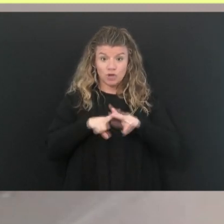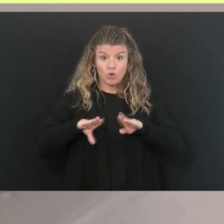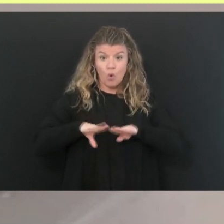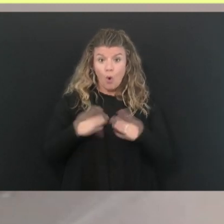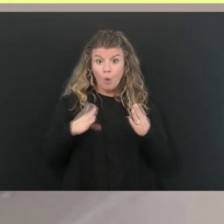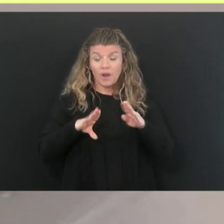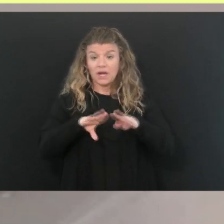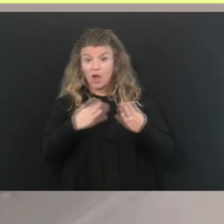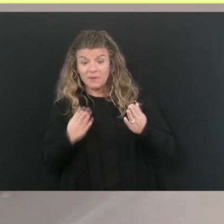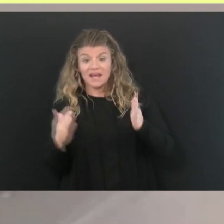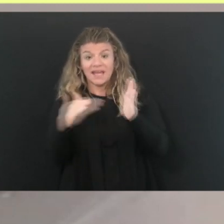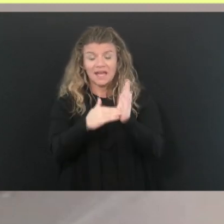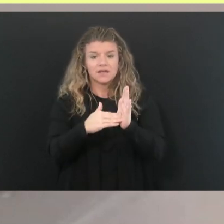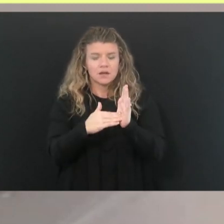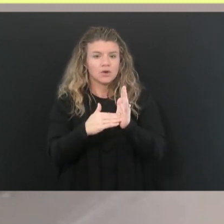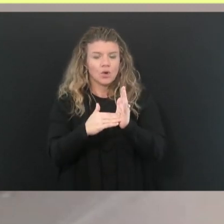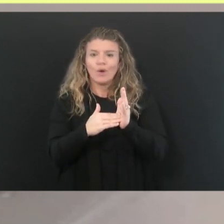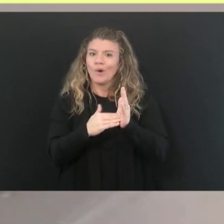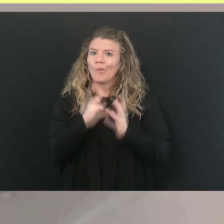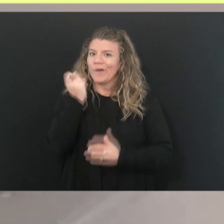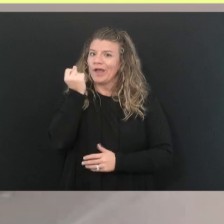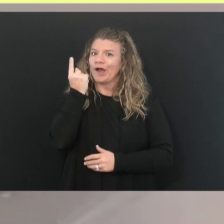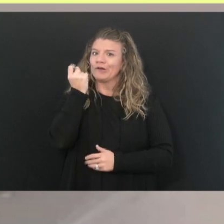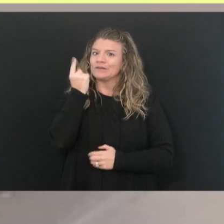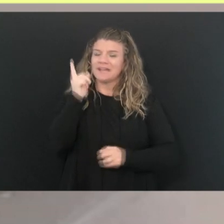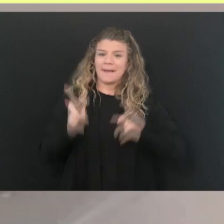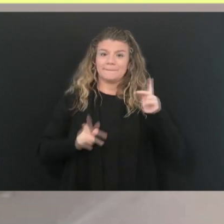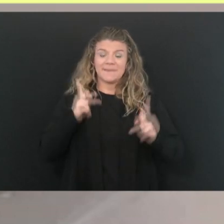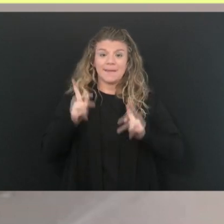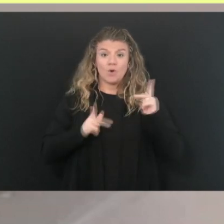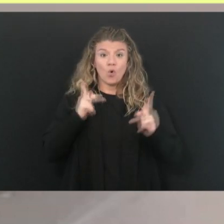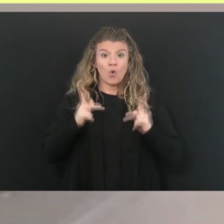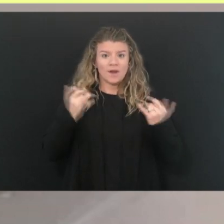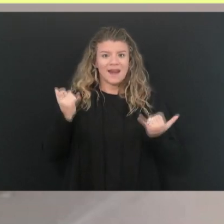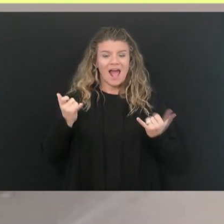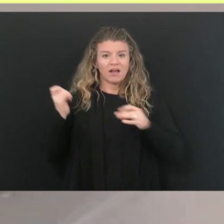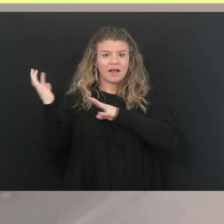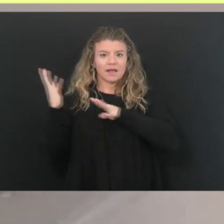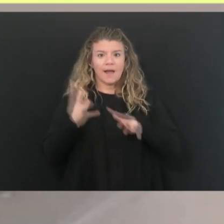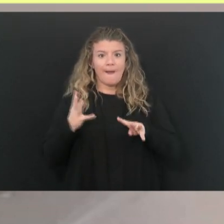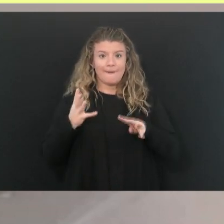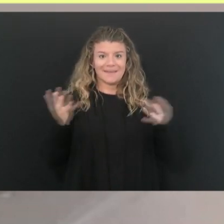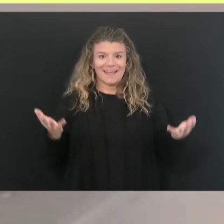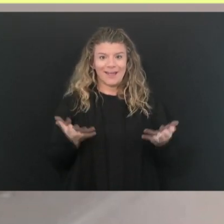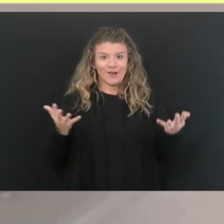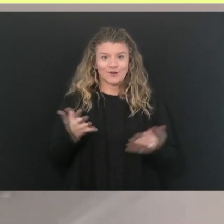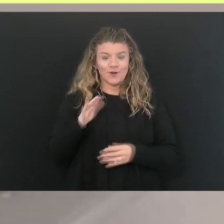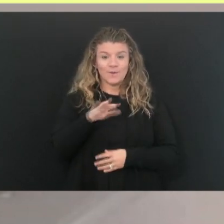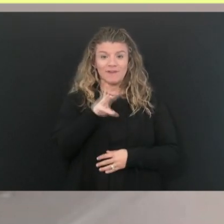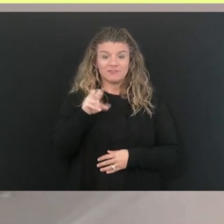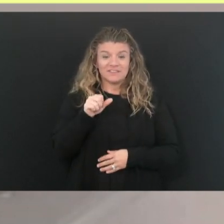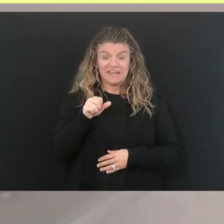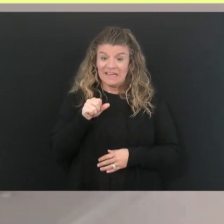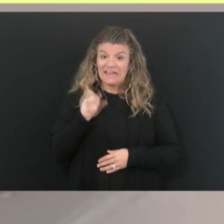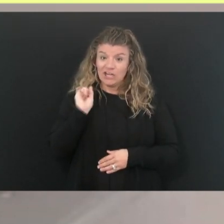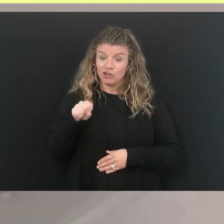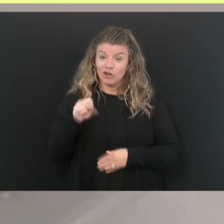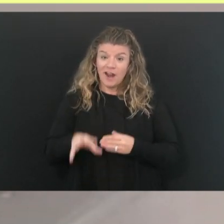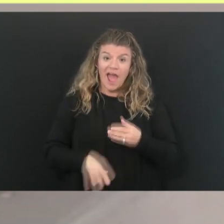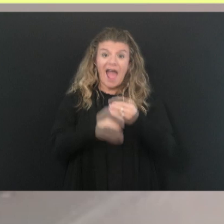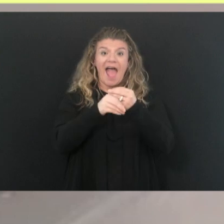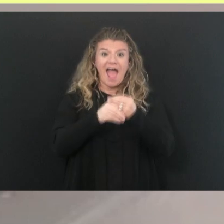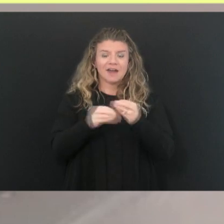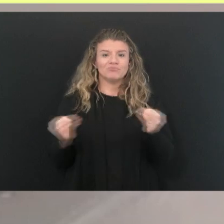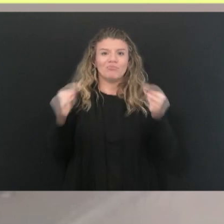do understand that people coming into West Virginia do create a risk to our